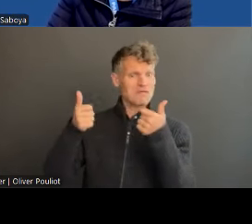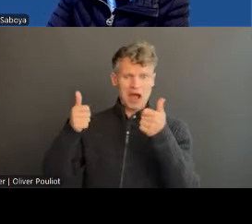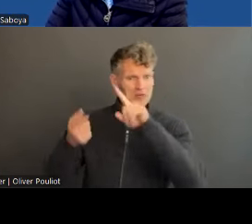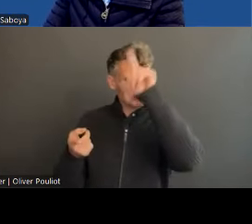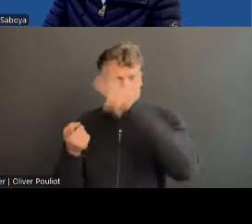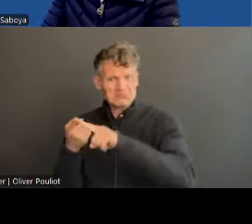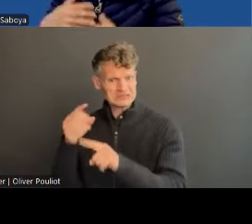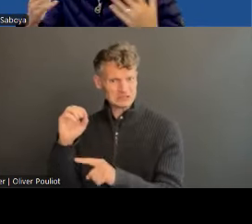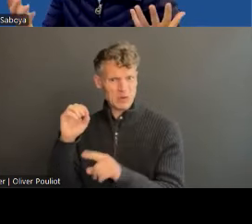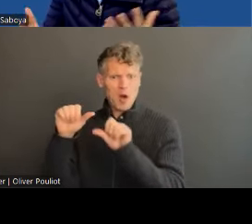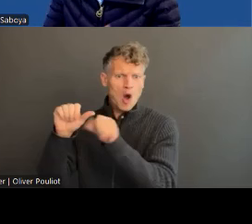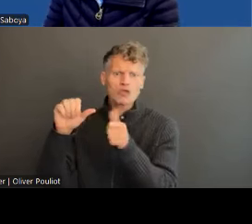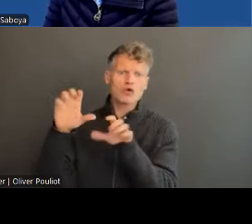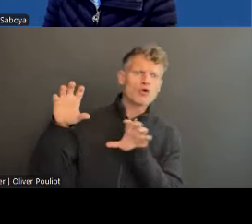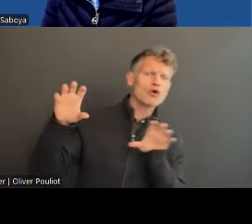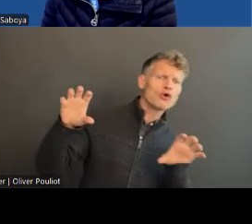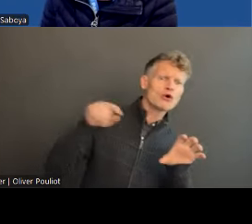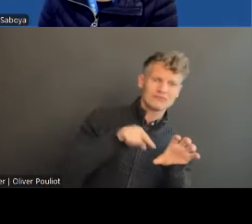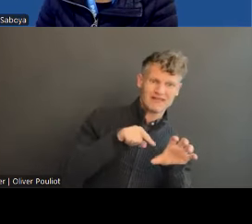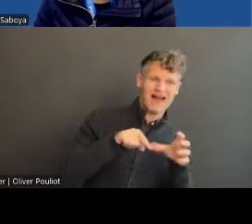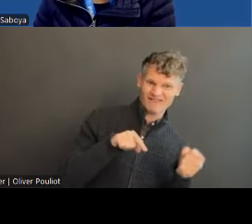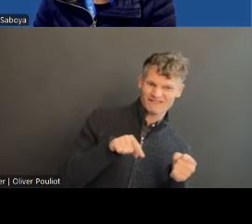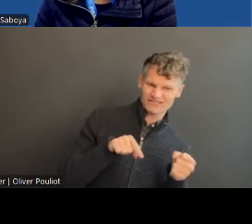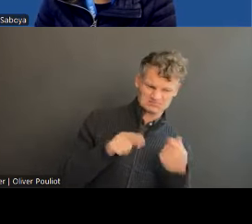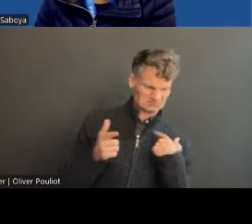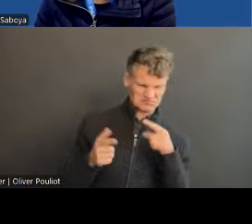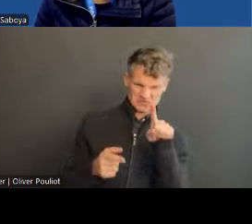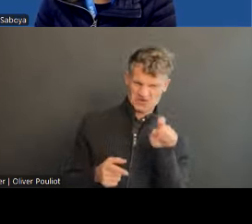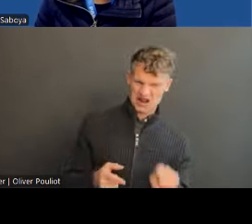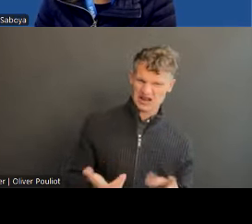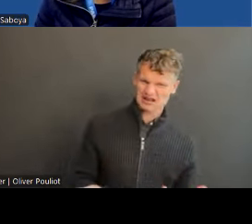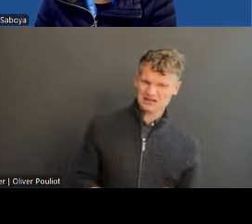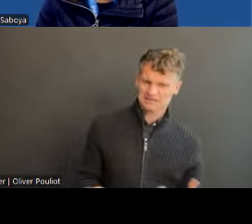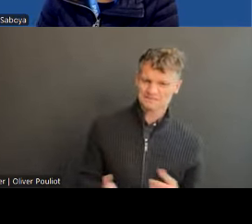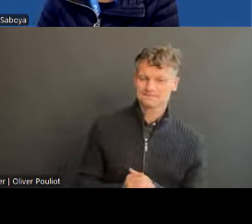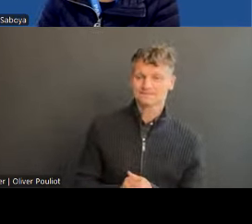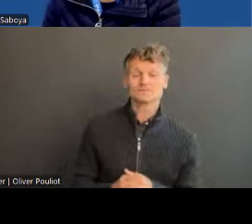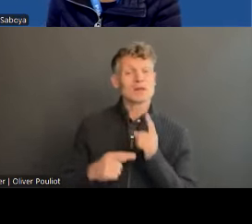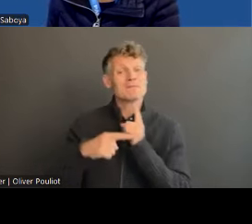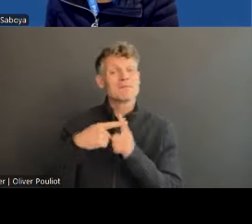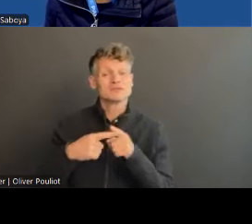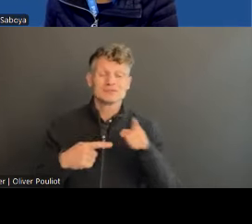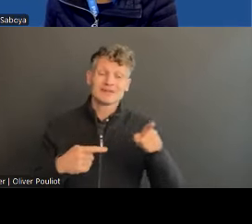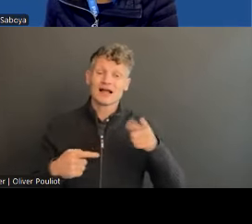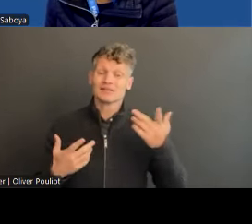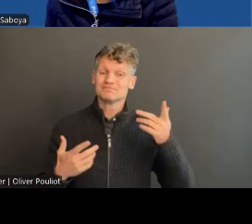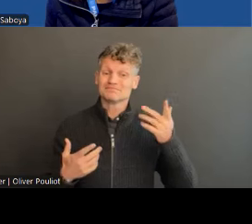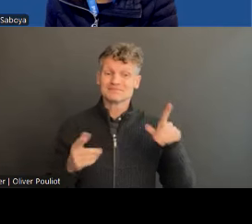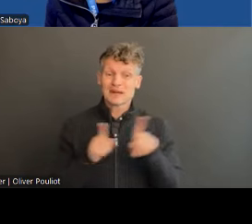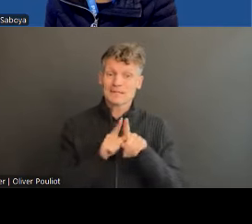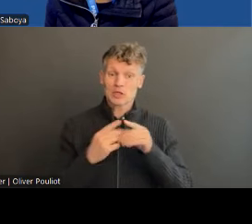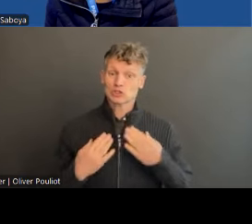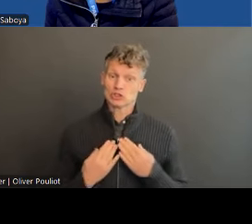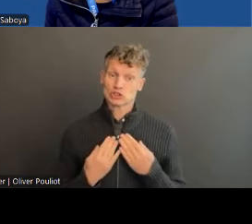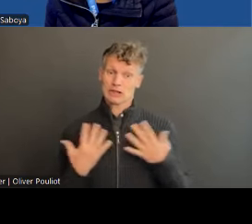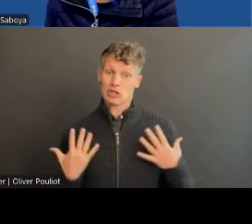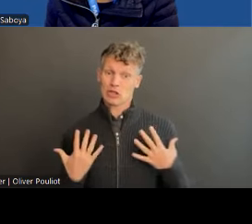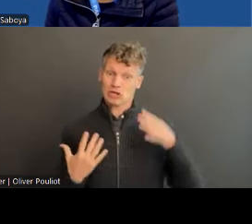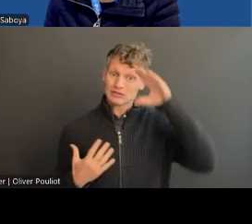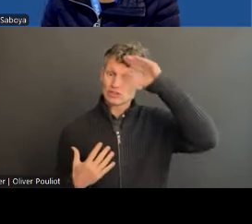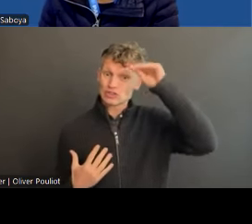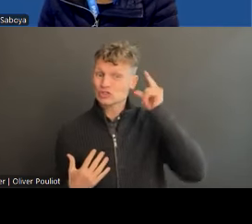health. And we also need to look into what is happening with gender equity and cultural diversity. And this map is showing you where do